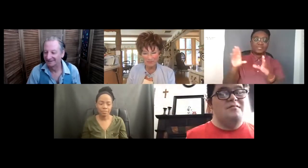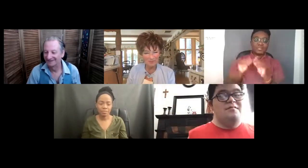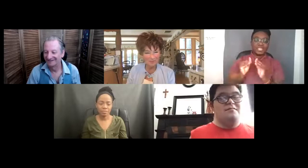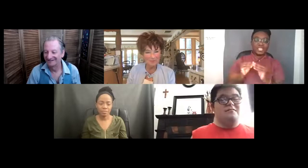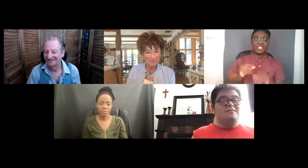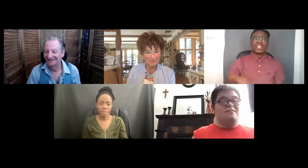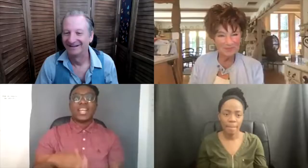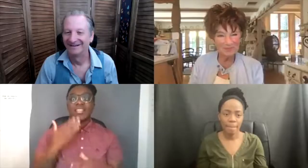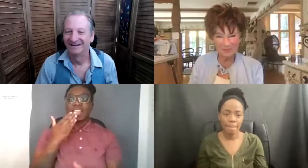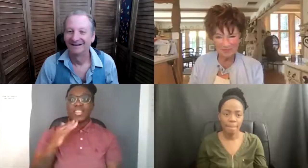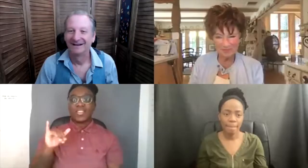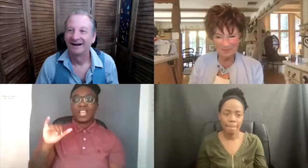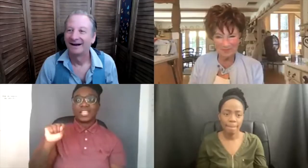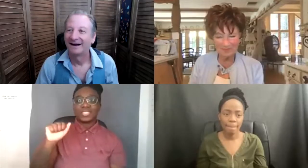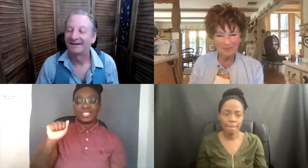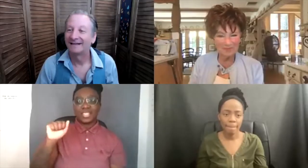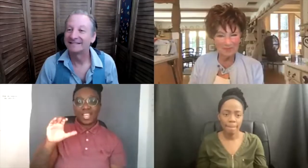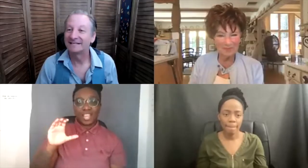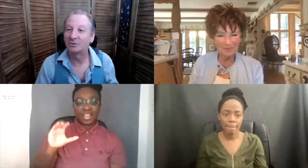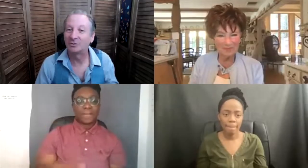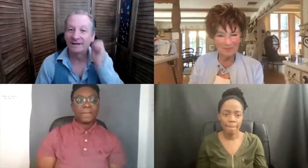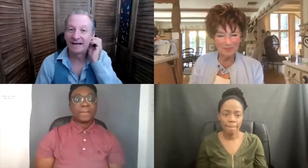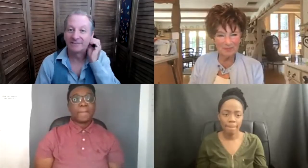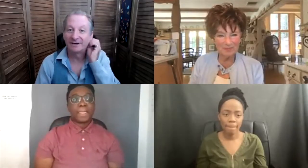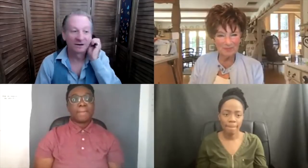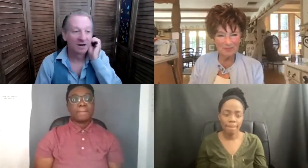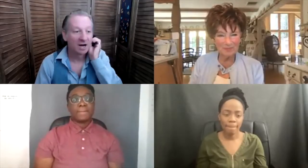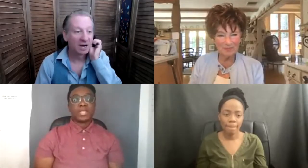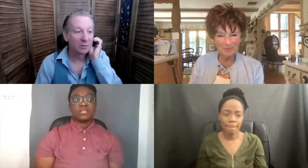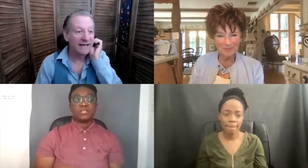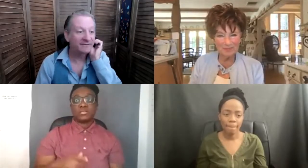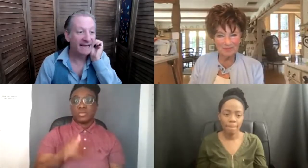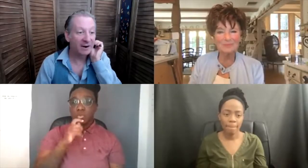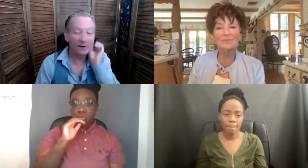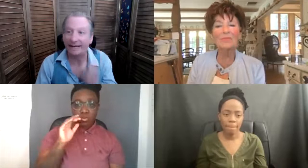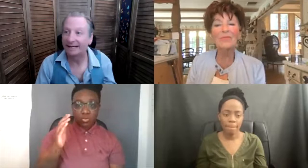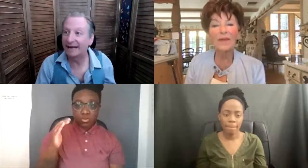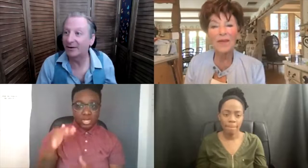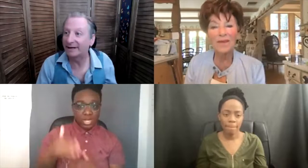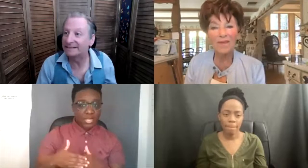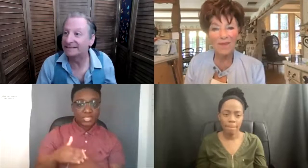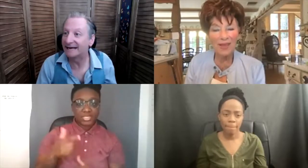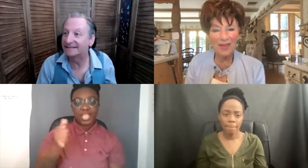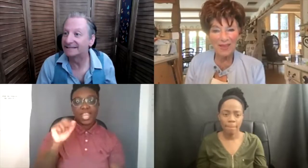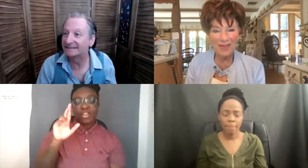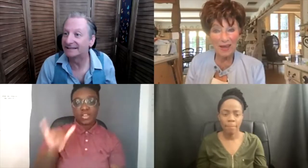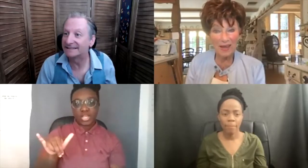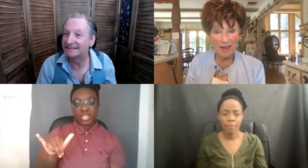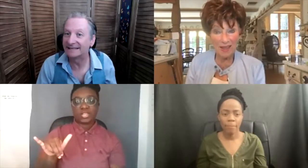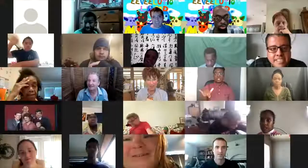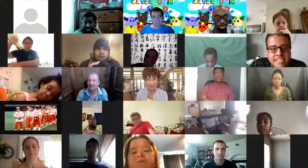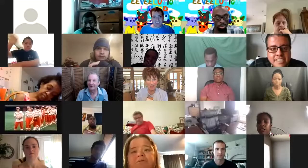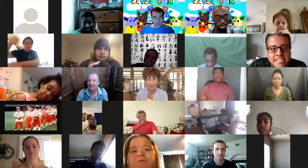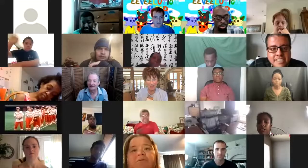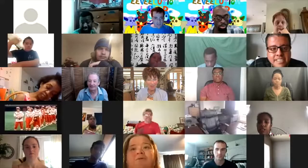Welcome. I am sorry. I did it. Let's see who we have here. We have Gary. Gary is next. Let's